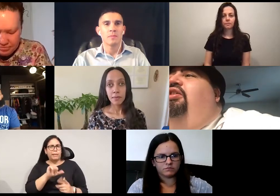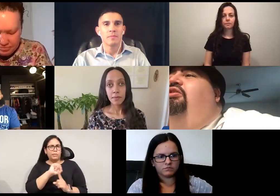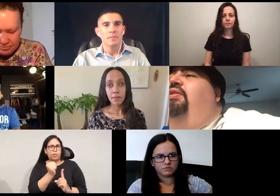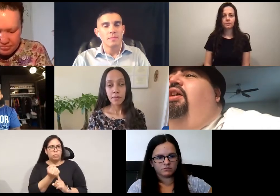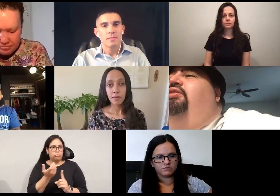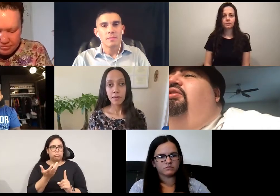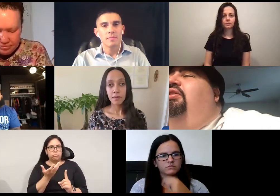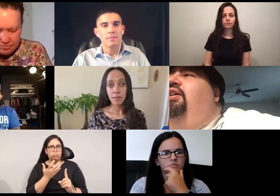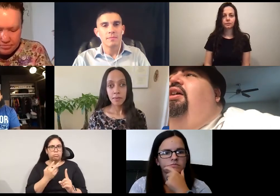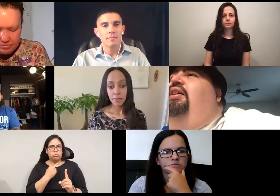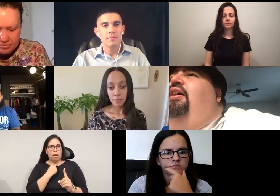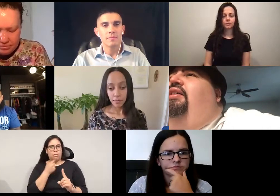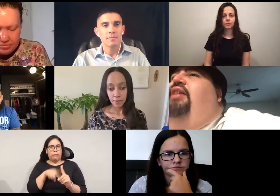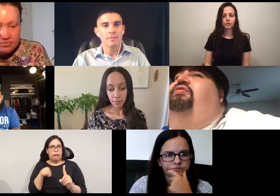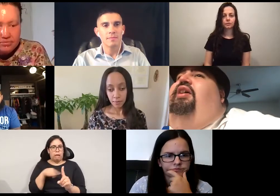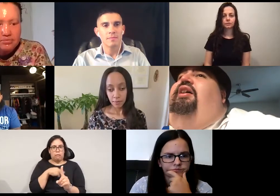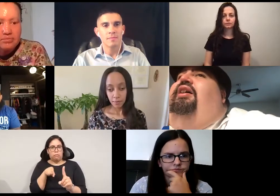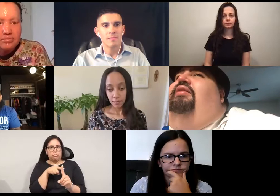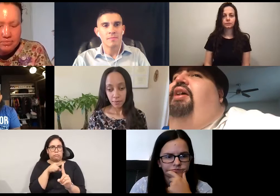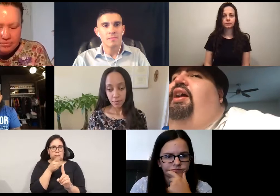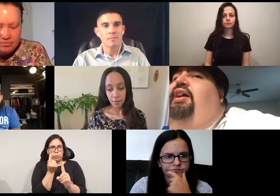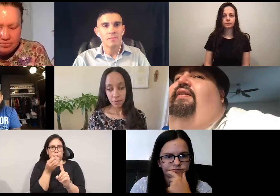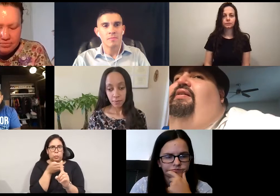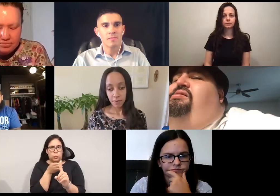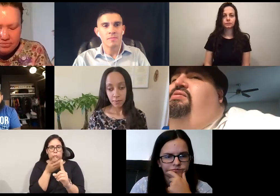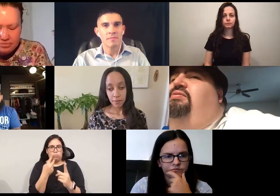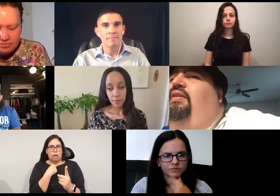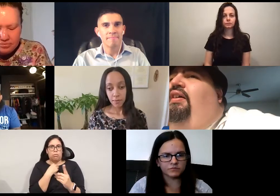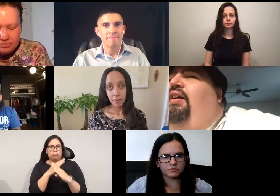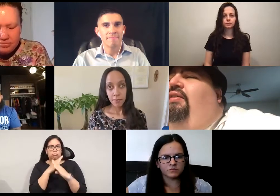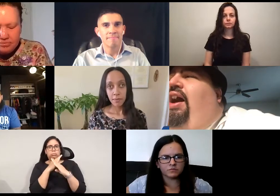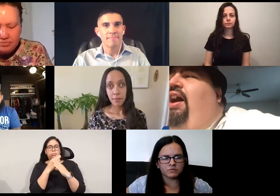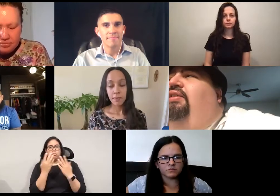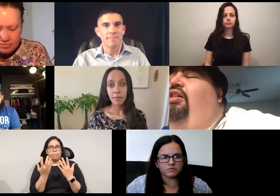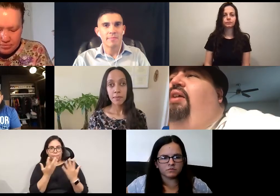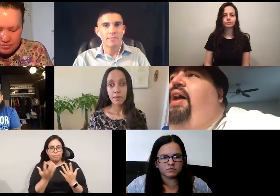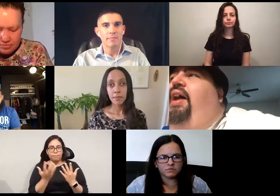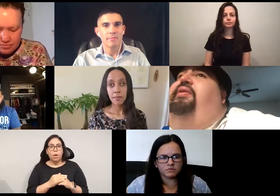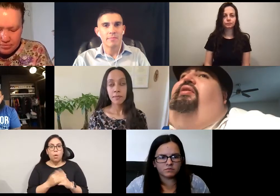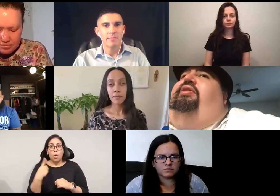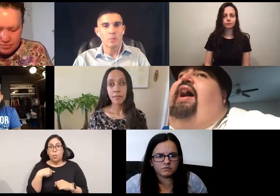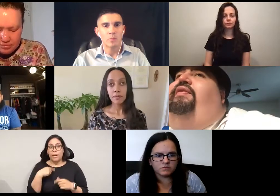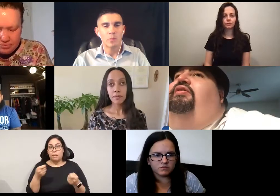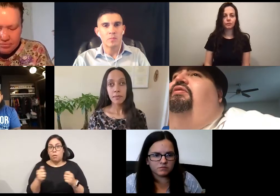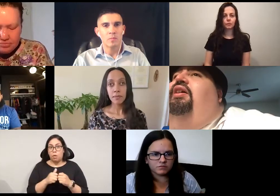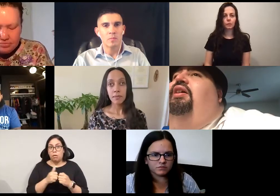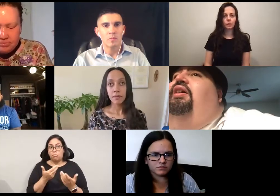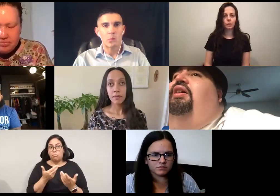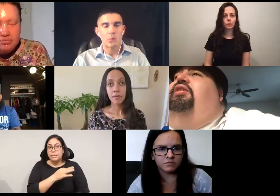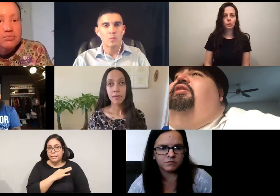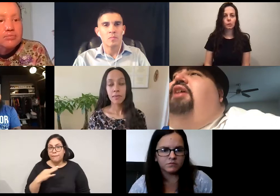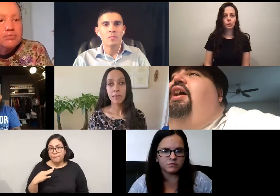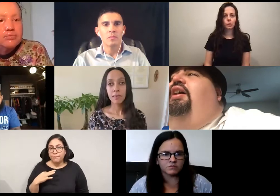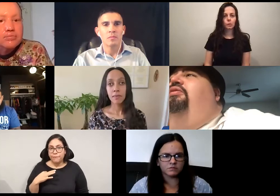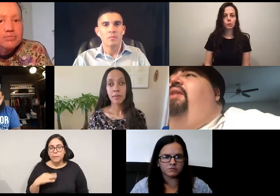around it, over, under, etc. We had dealt with hospital staff who